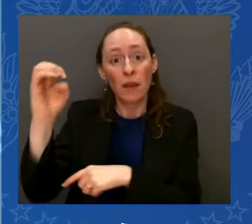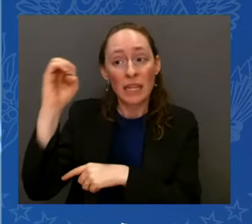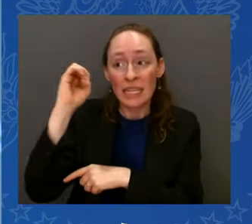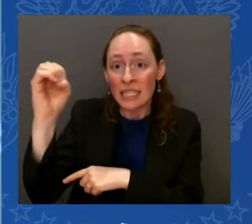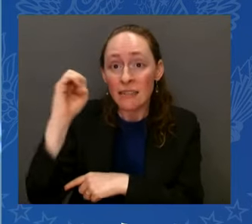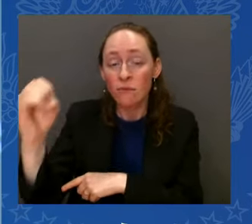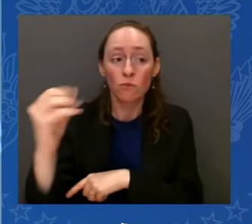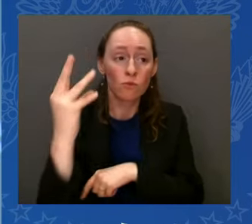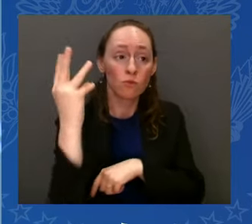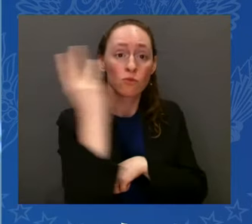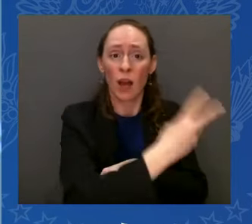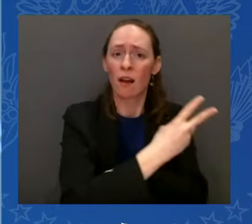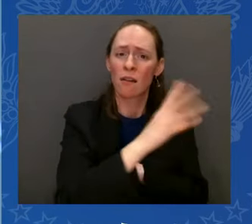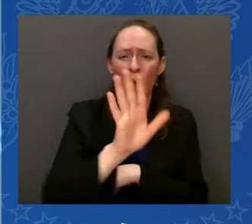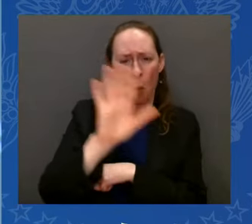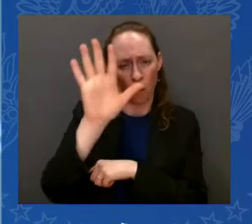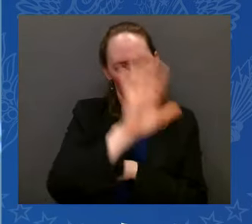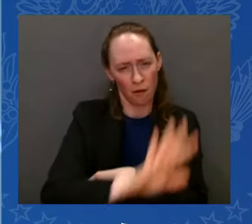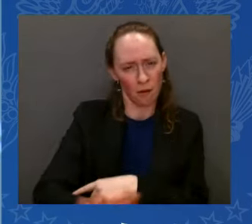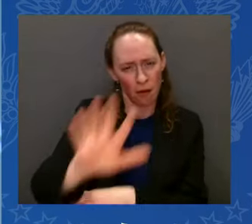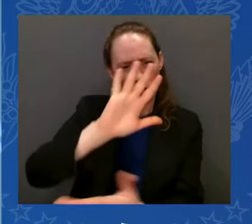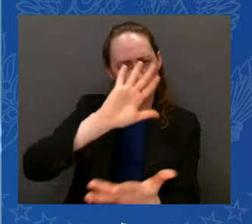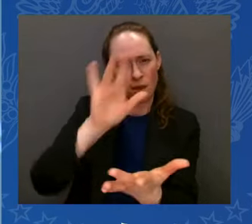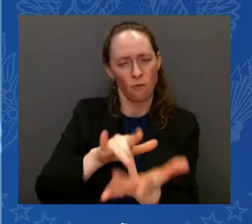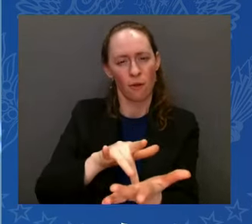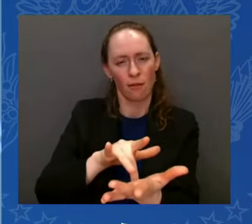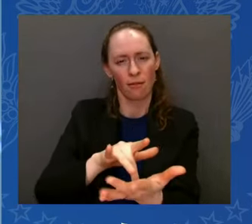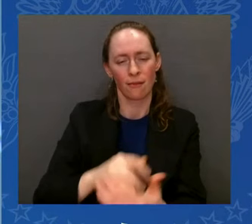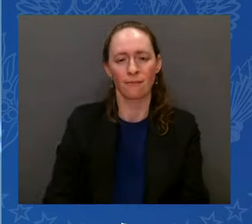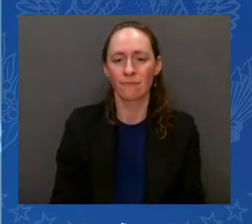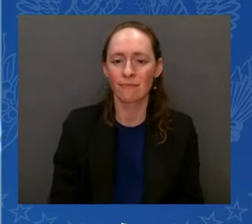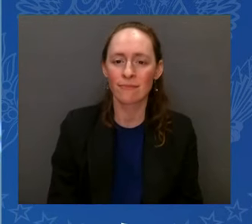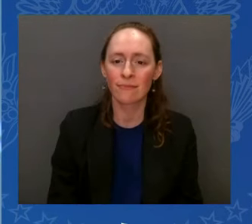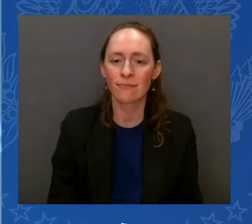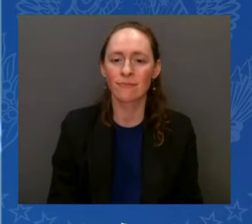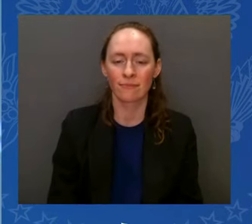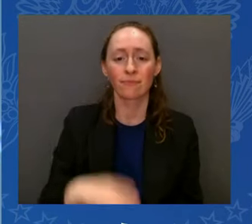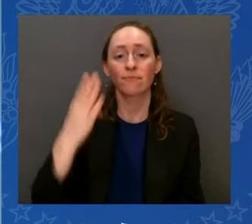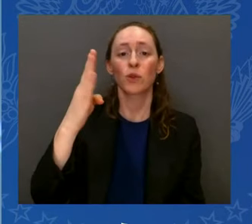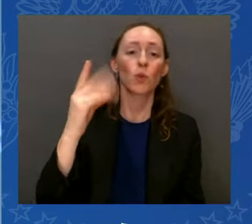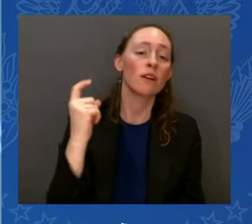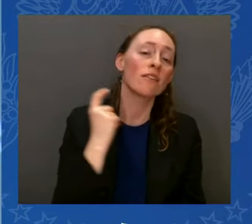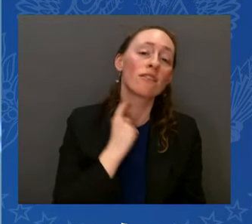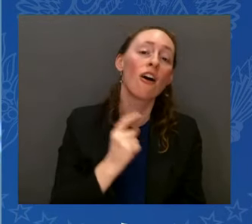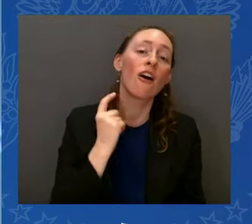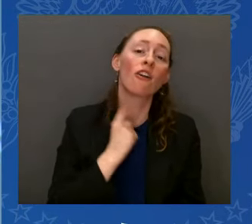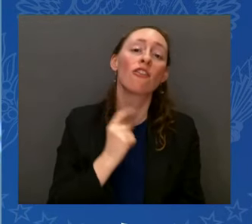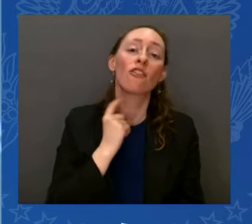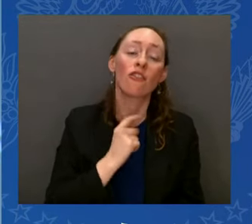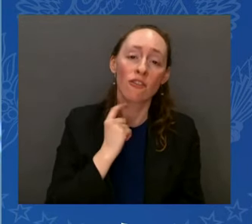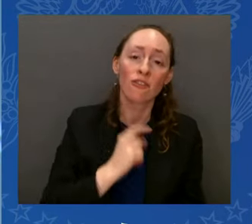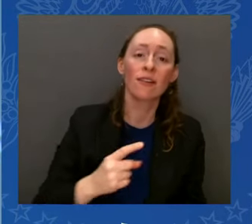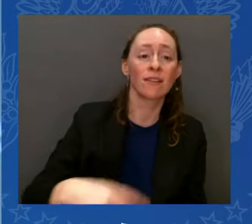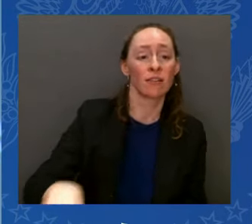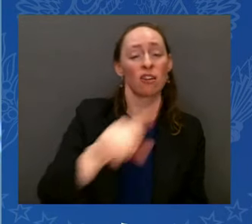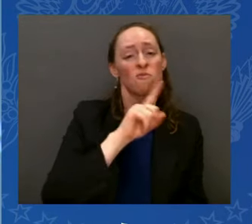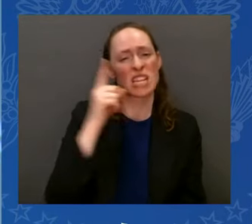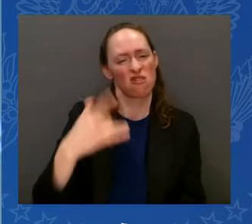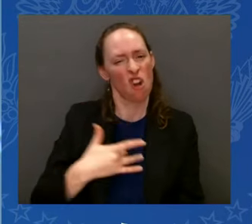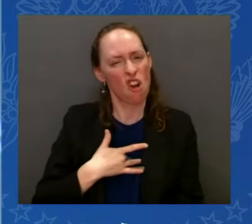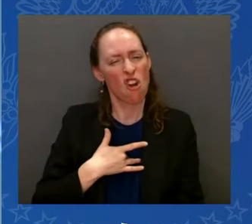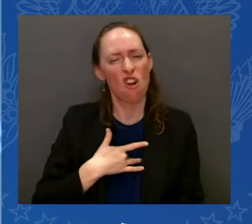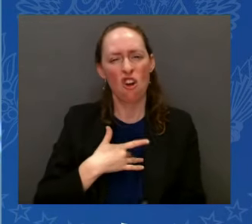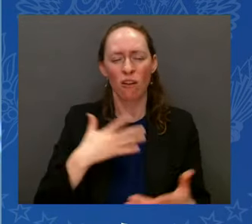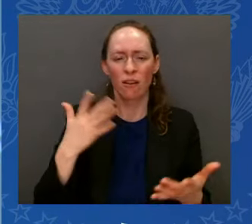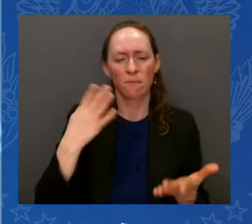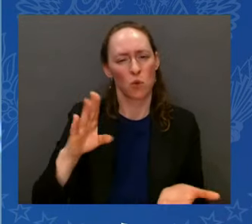America. We're creating good jobs you can raise a family on, and most don't require a college degree. Jobs that people